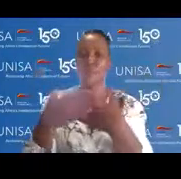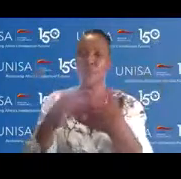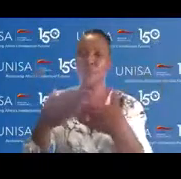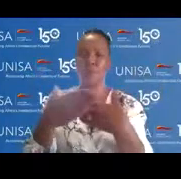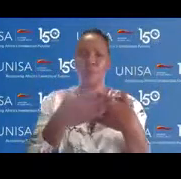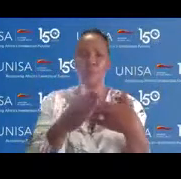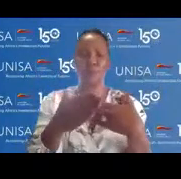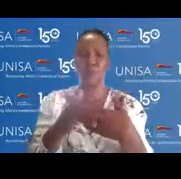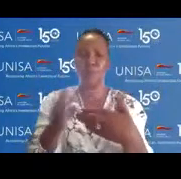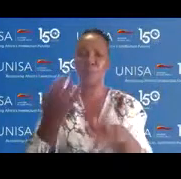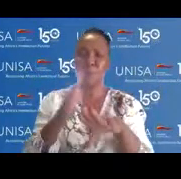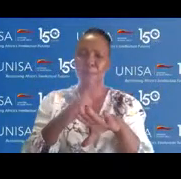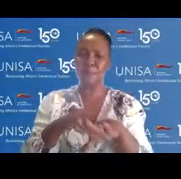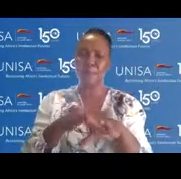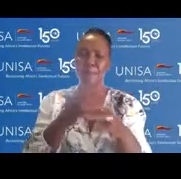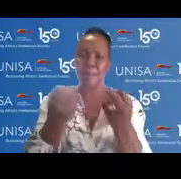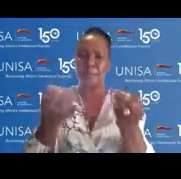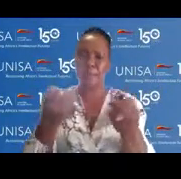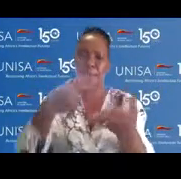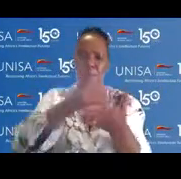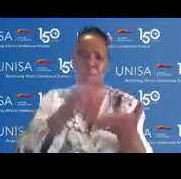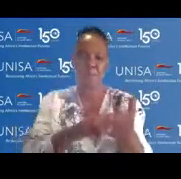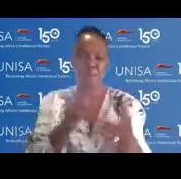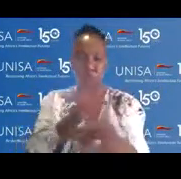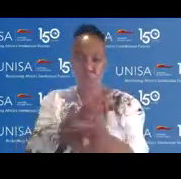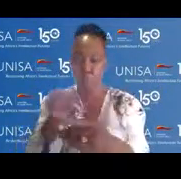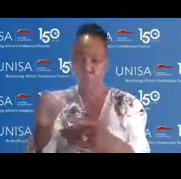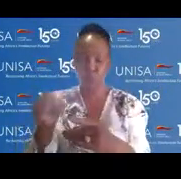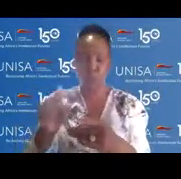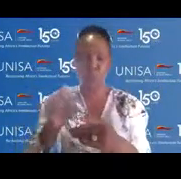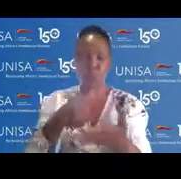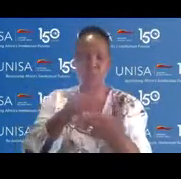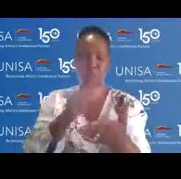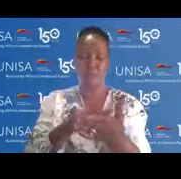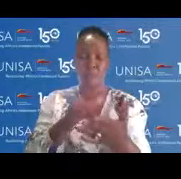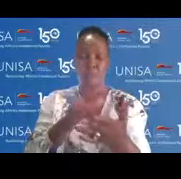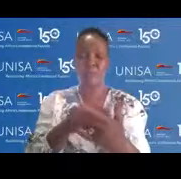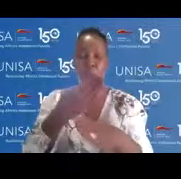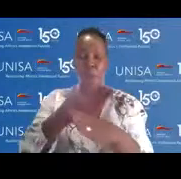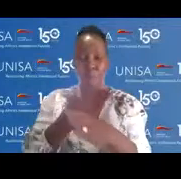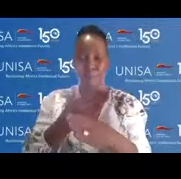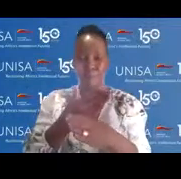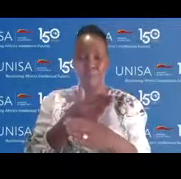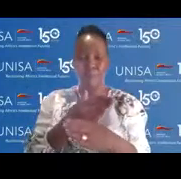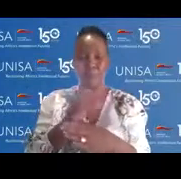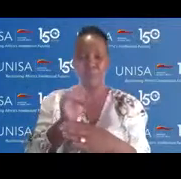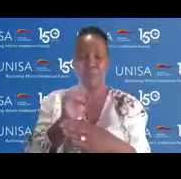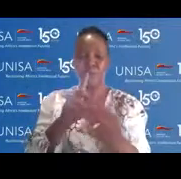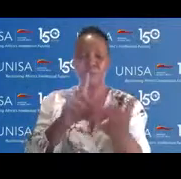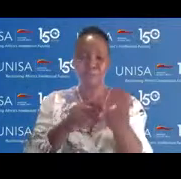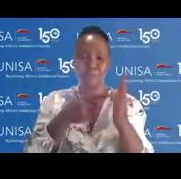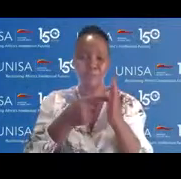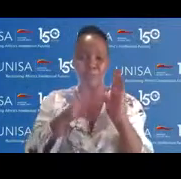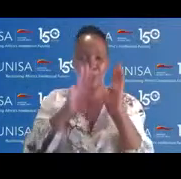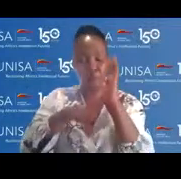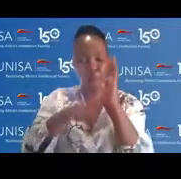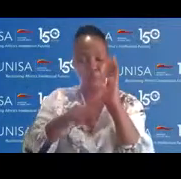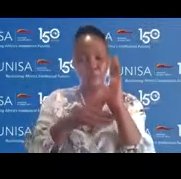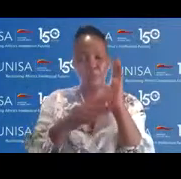apps. Remember, those apps are all running now, right? So when I hit this little guy in the bottom left-hand corner, 3 little